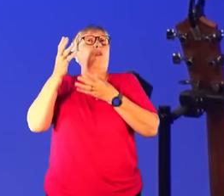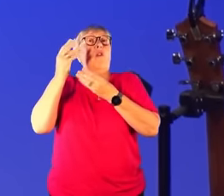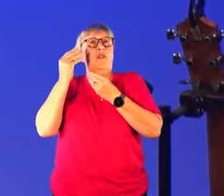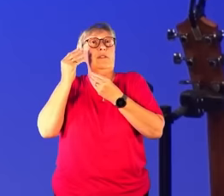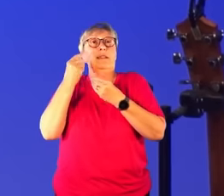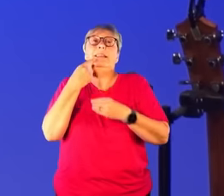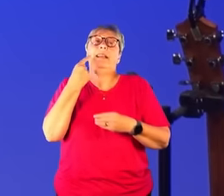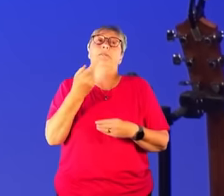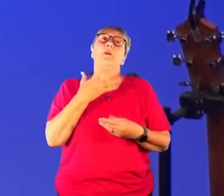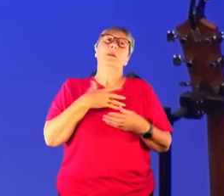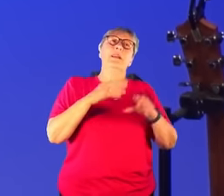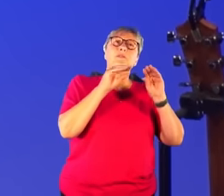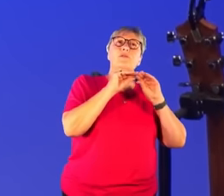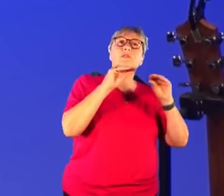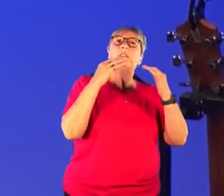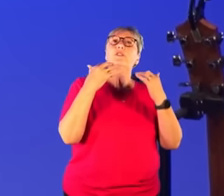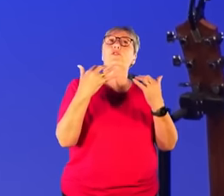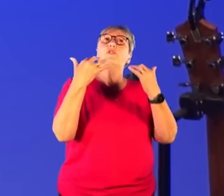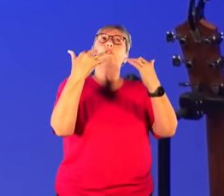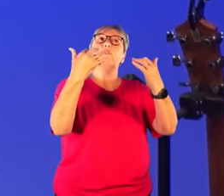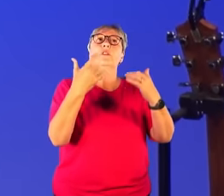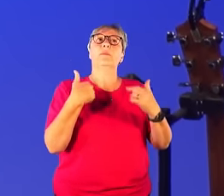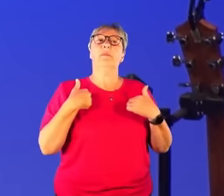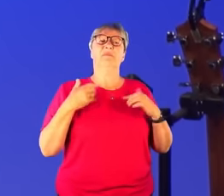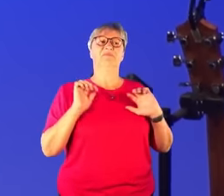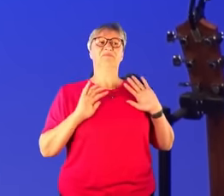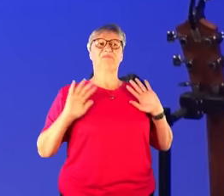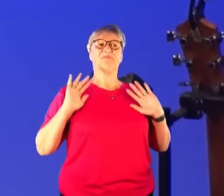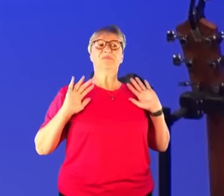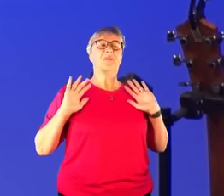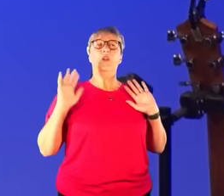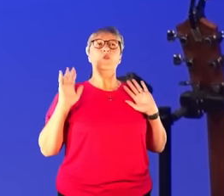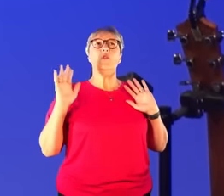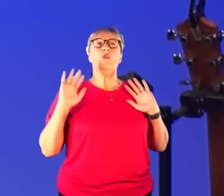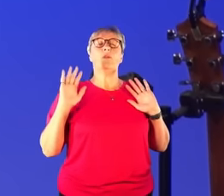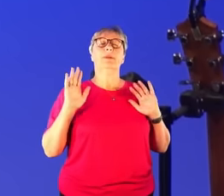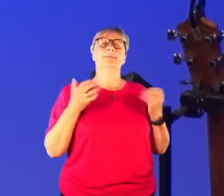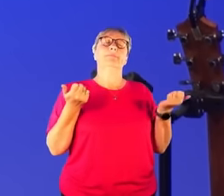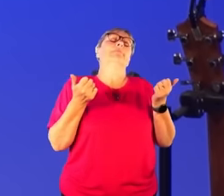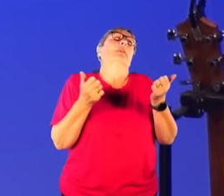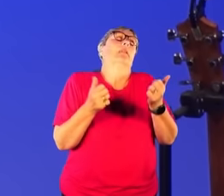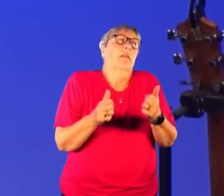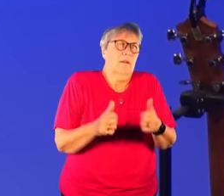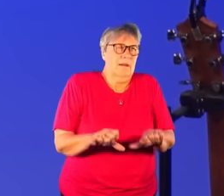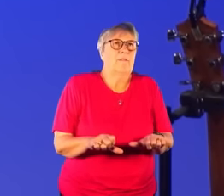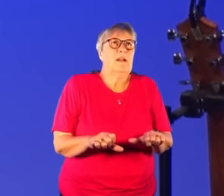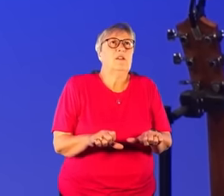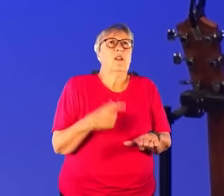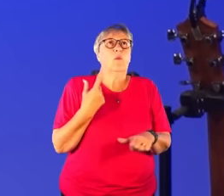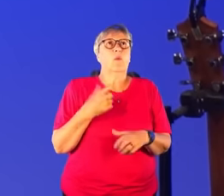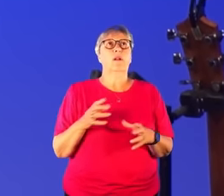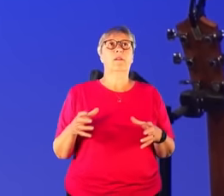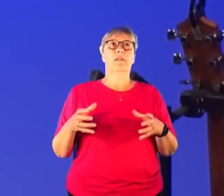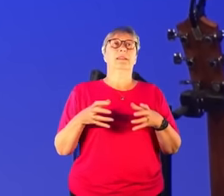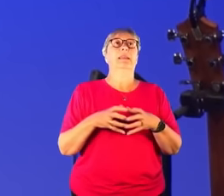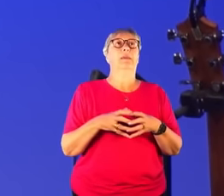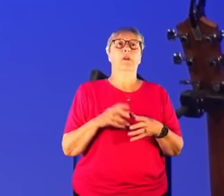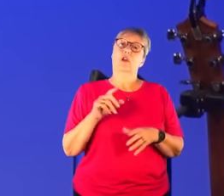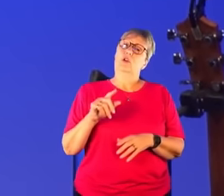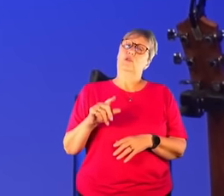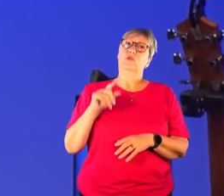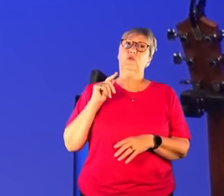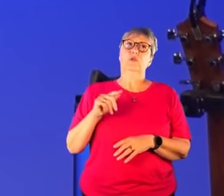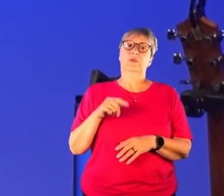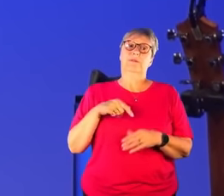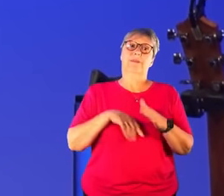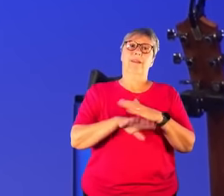sing this. And I kind of resisted. And then eventually one of the team just chose it